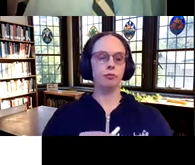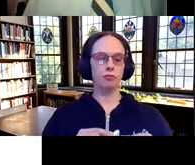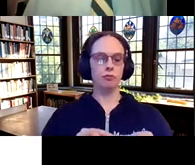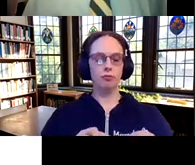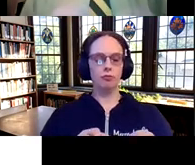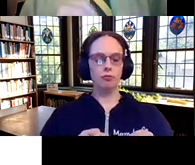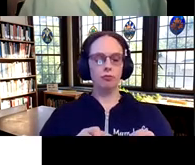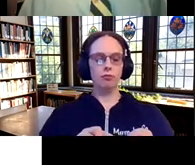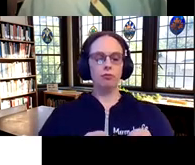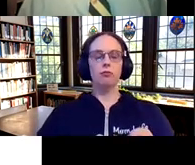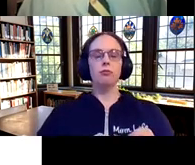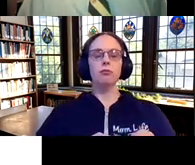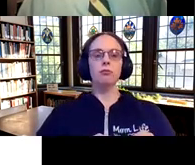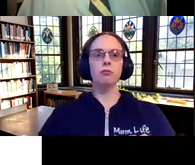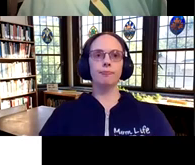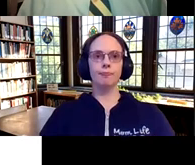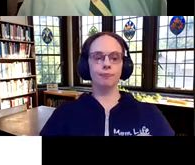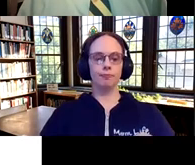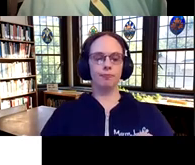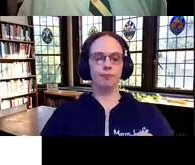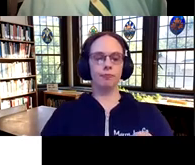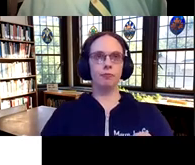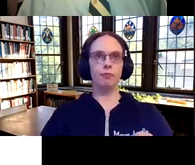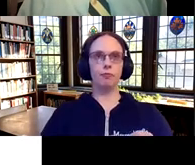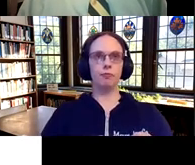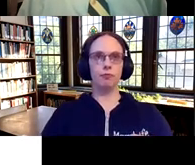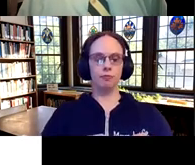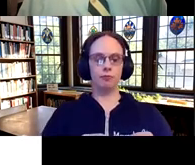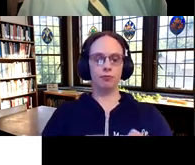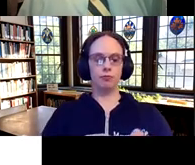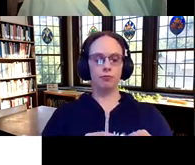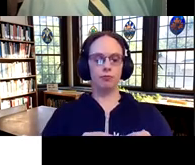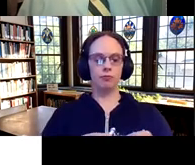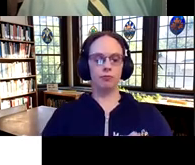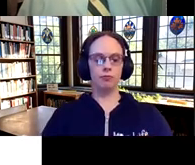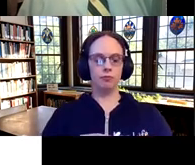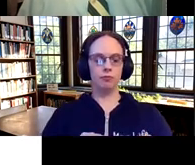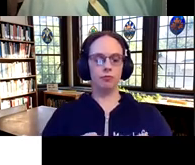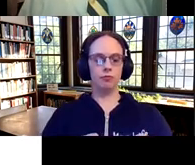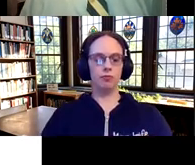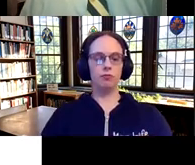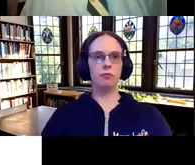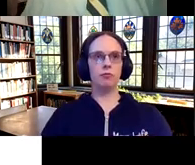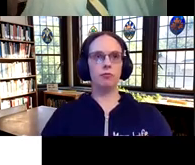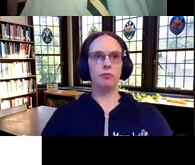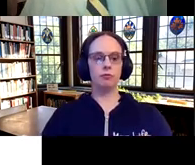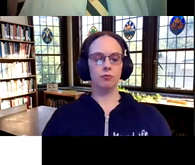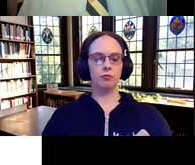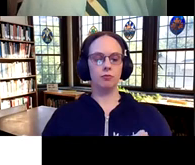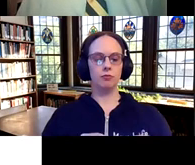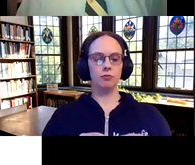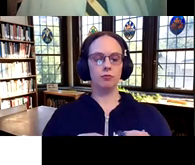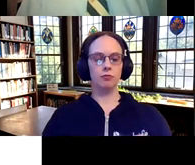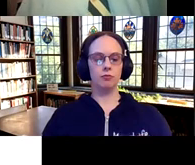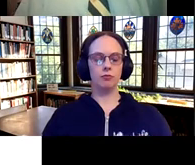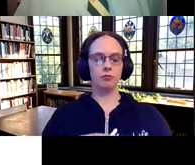Well, New York State had two normal schools at that point, one Albany, one in Oswego, but then the